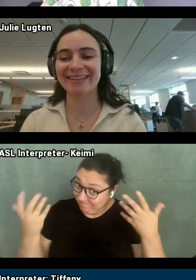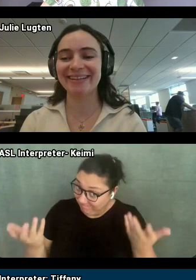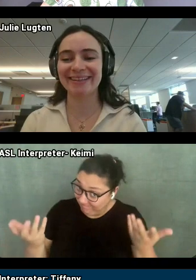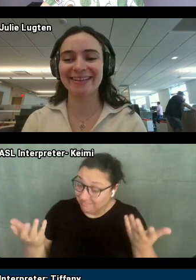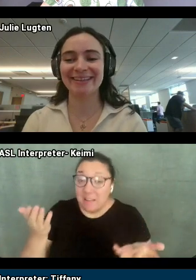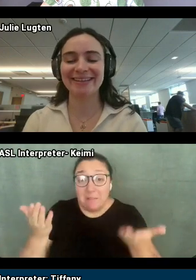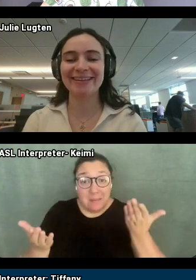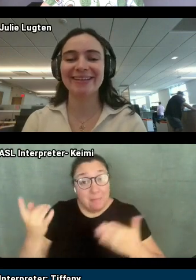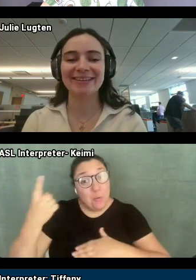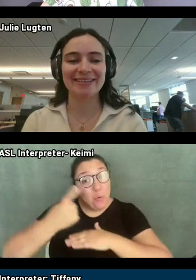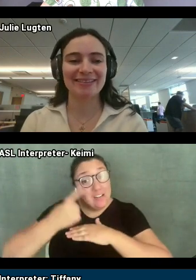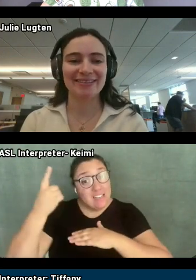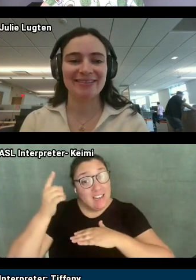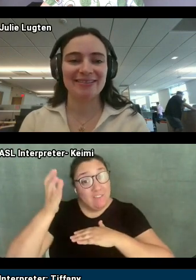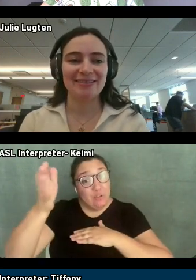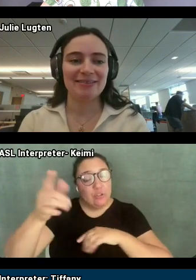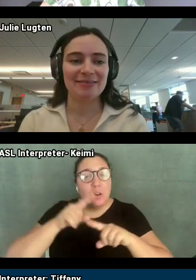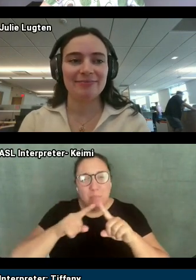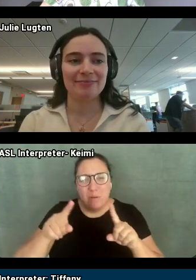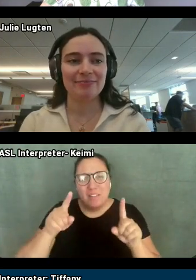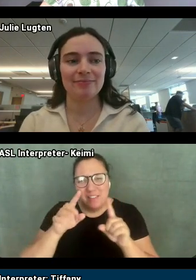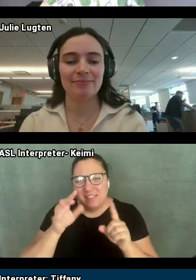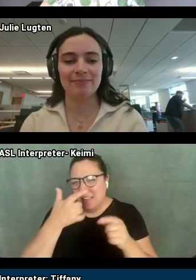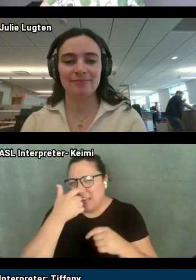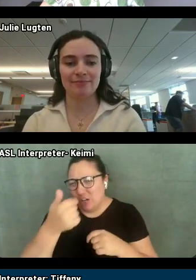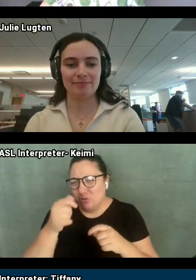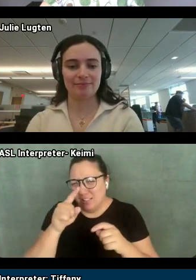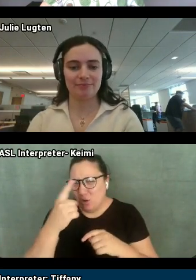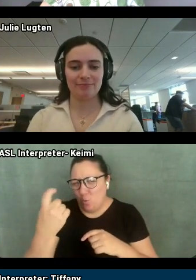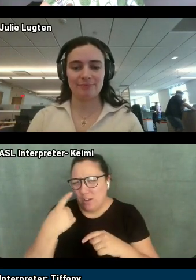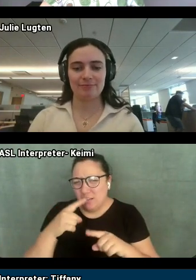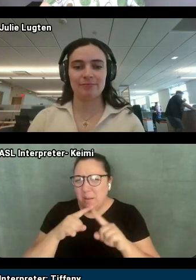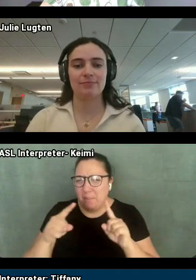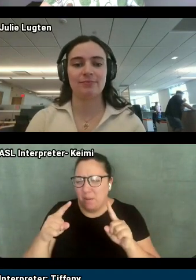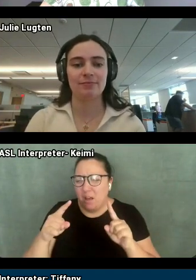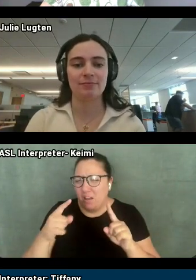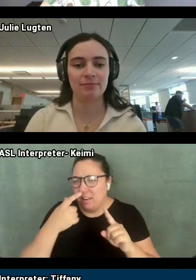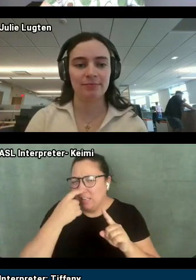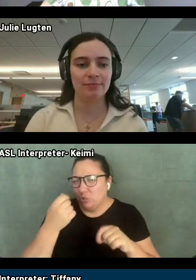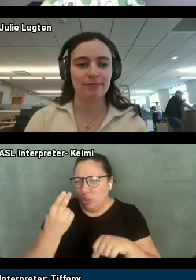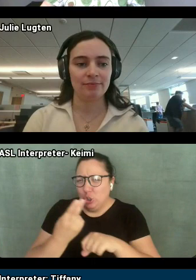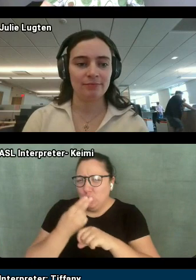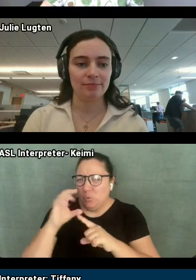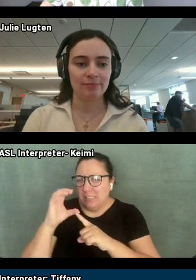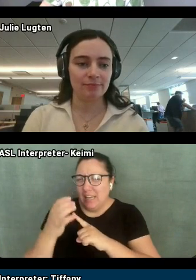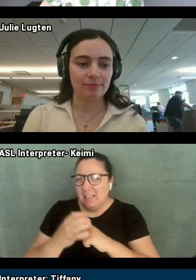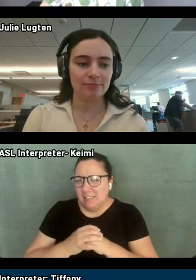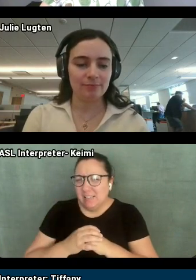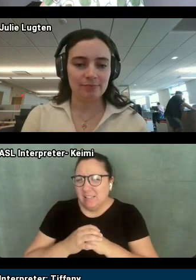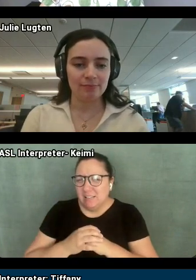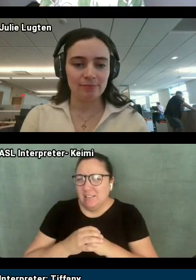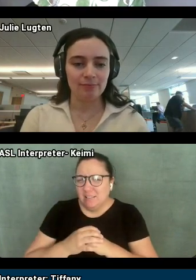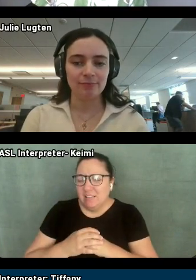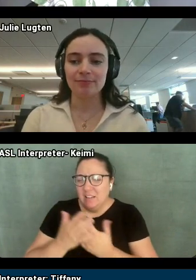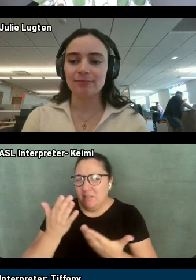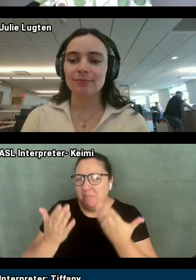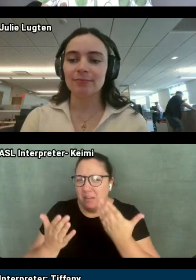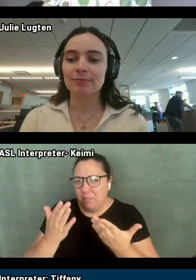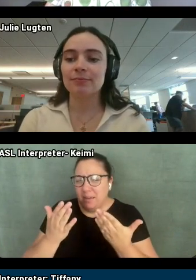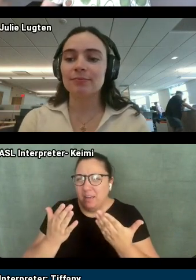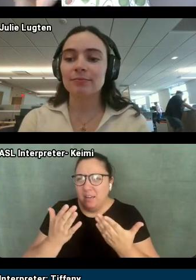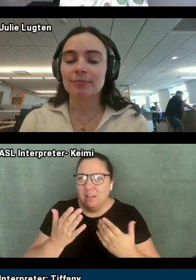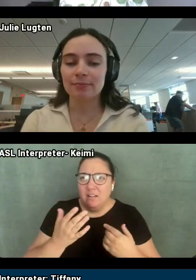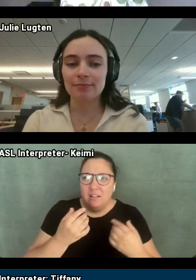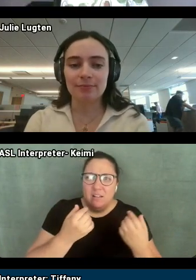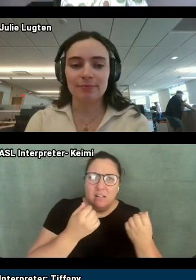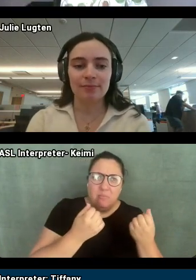is a really interesting question and maybe some really interesting use cases that might be unlocked with doing kind of cross object, single object reports